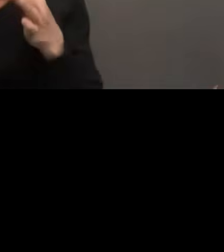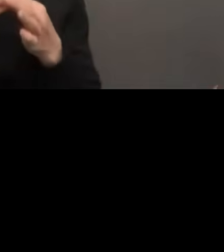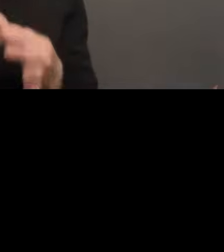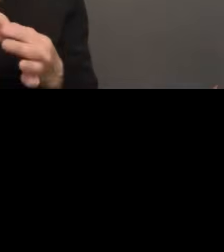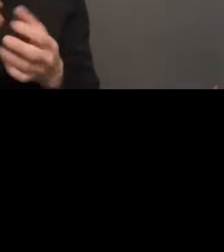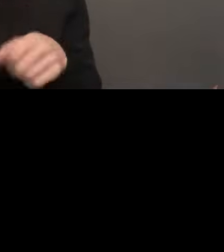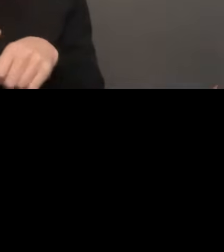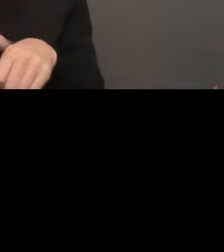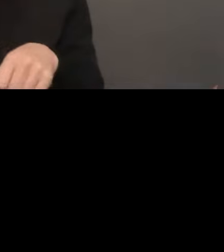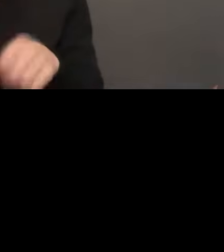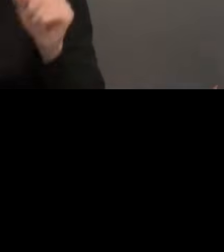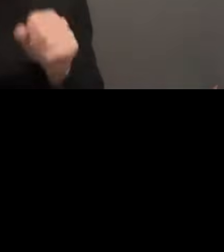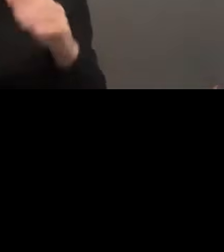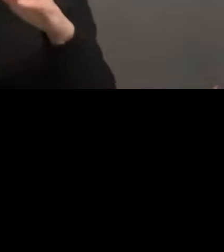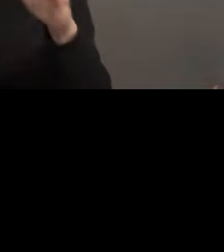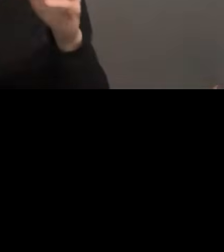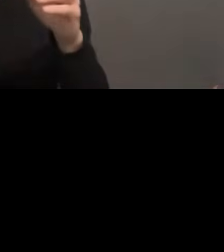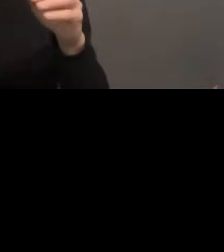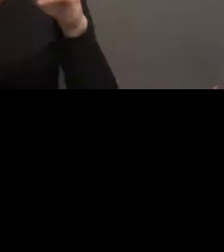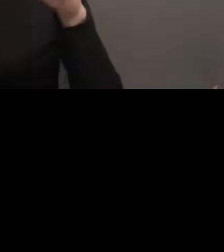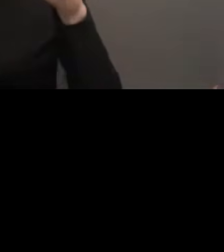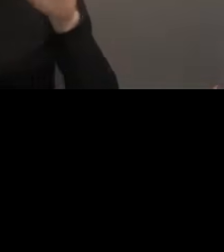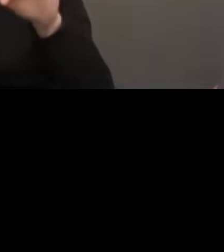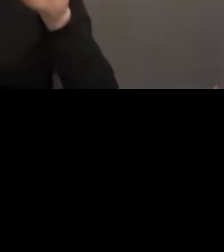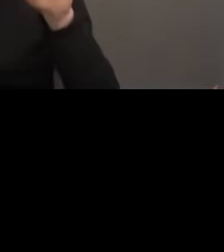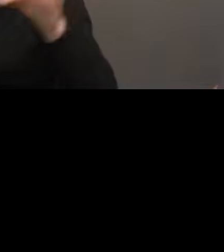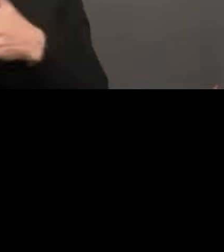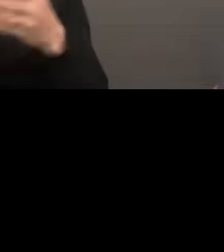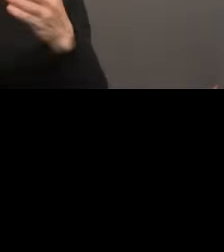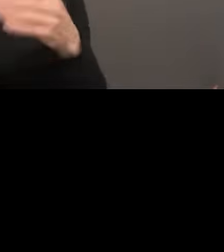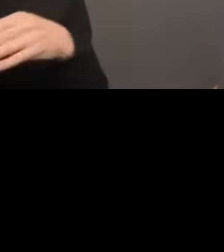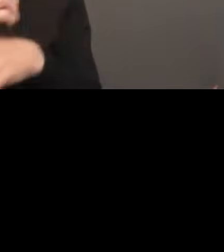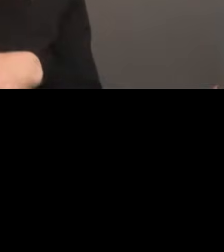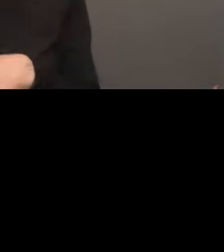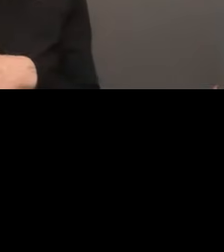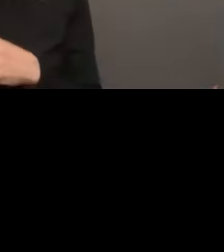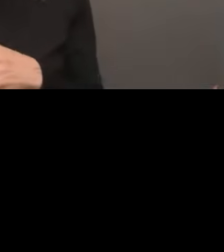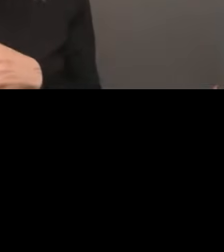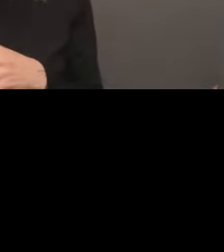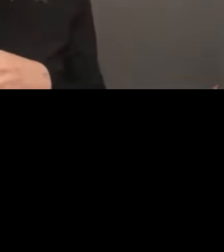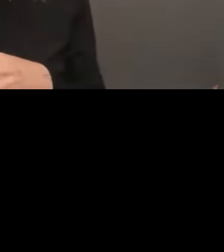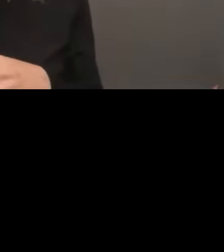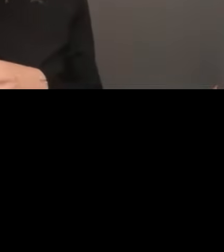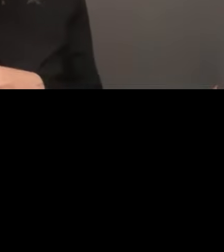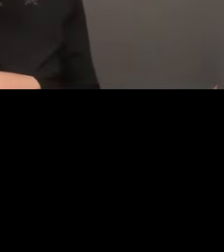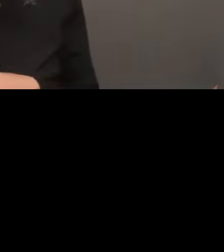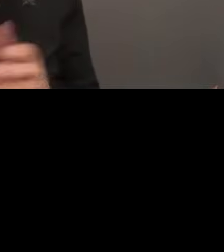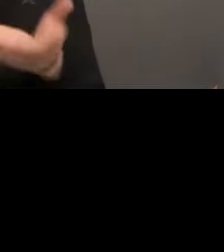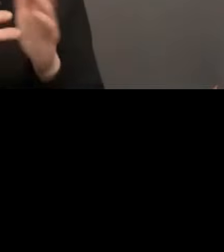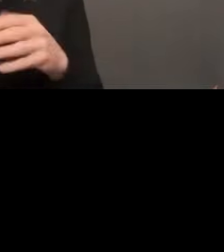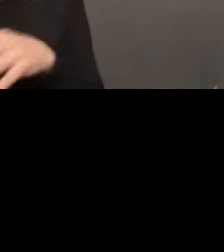how long could the divers stay down? It looked like some of them were only using a single tank. Were you using